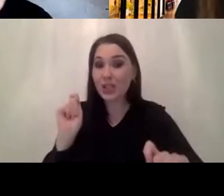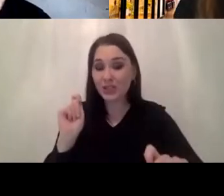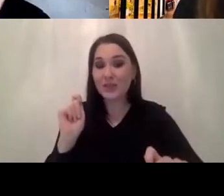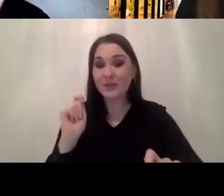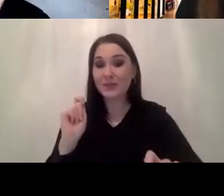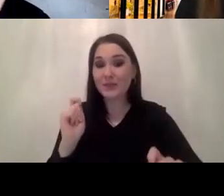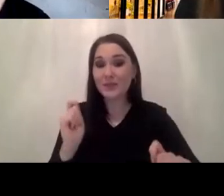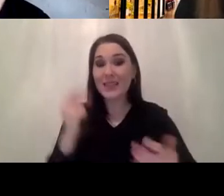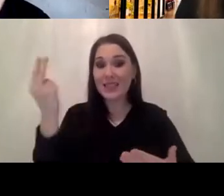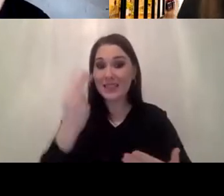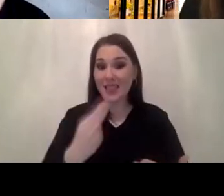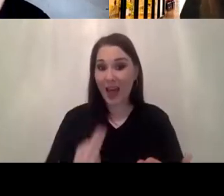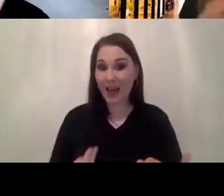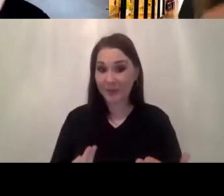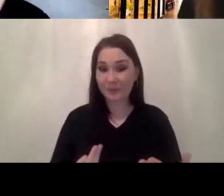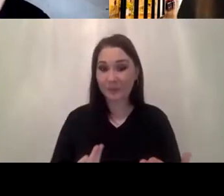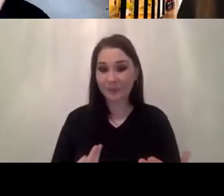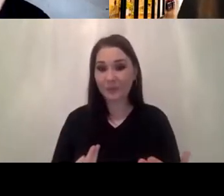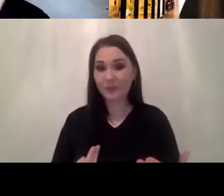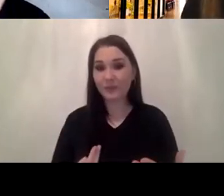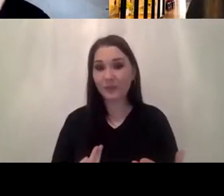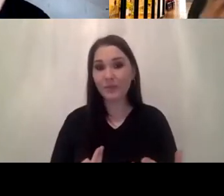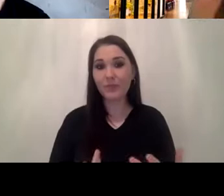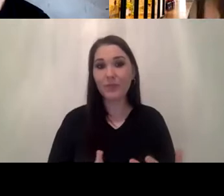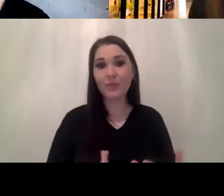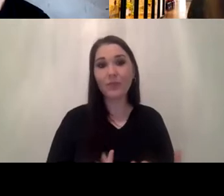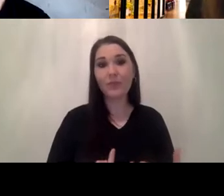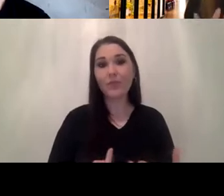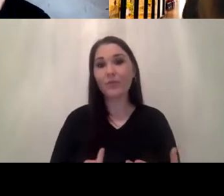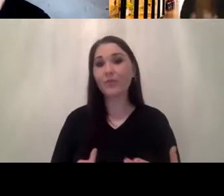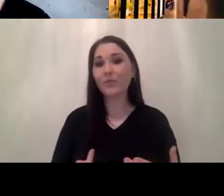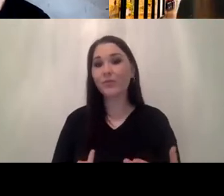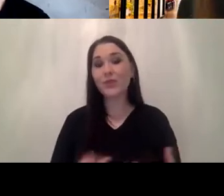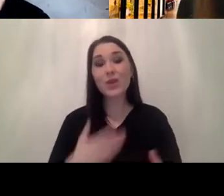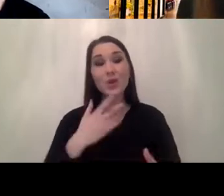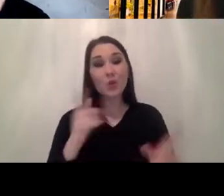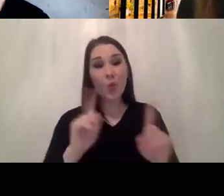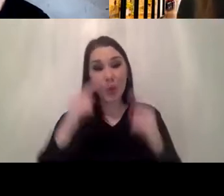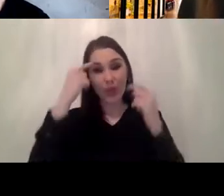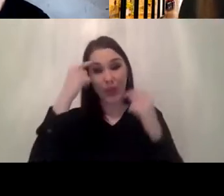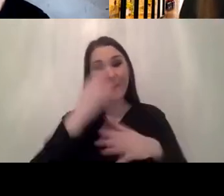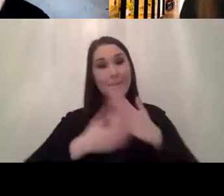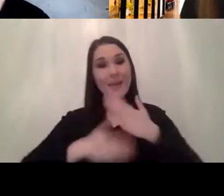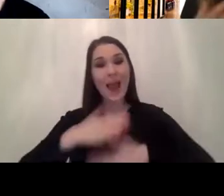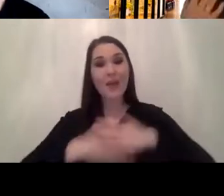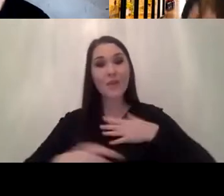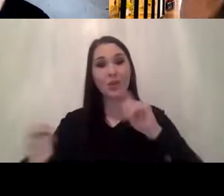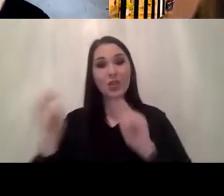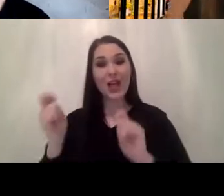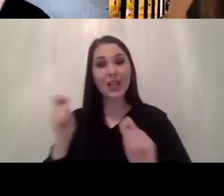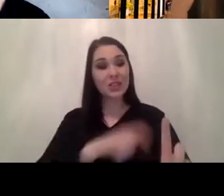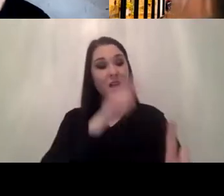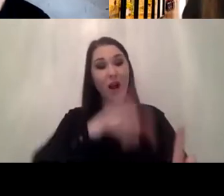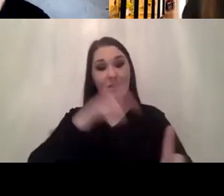conversation to the consumer side and user side, what are the kind of behavioral changes we see? And I would like